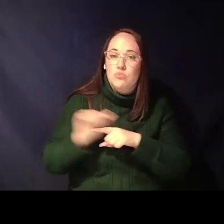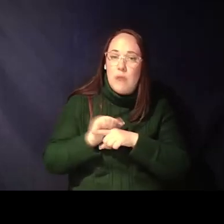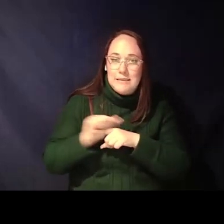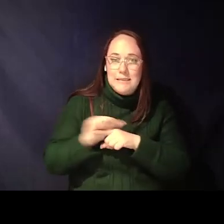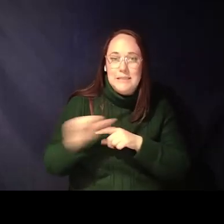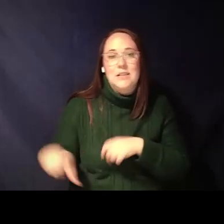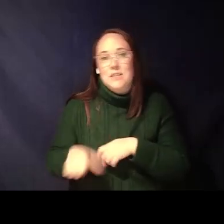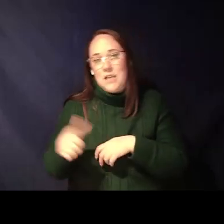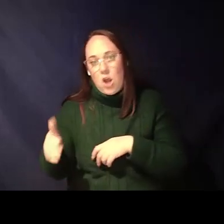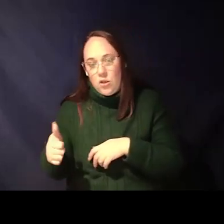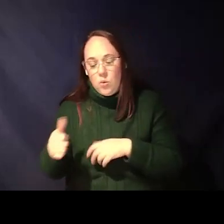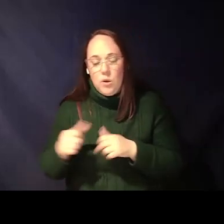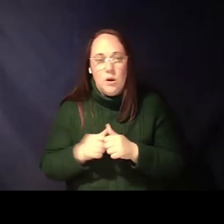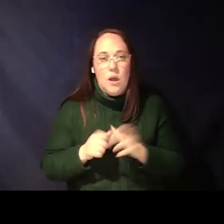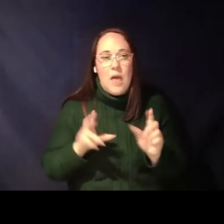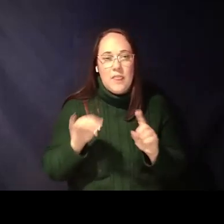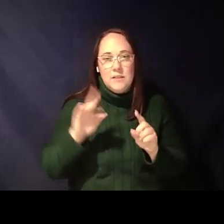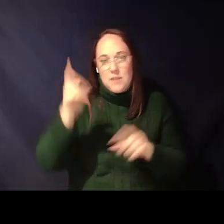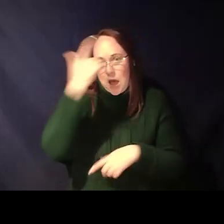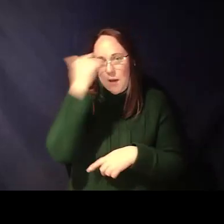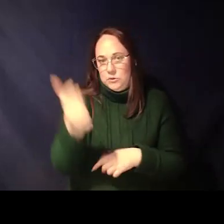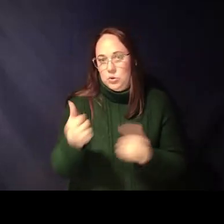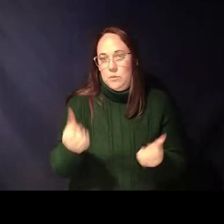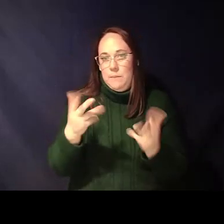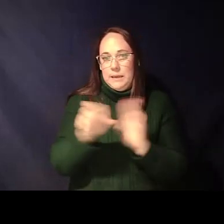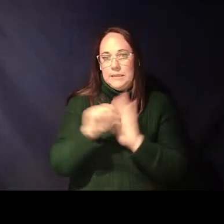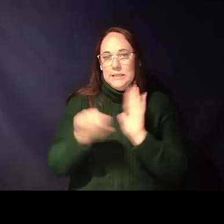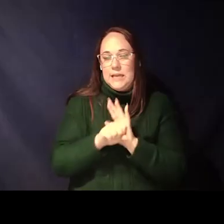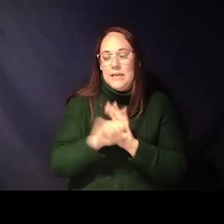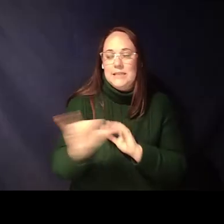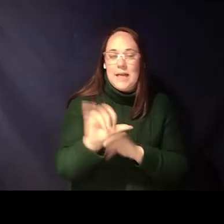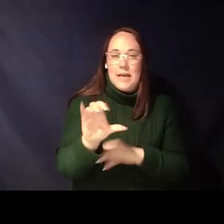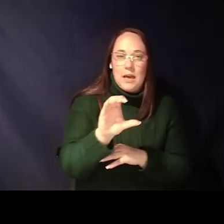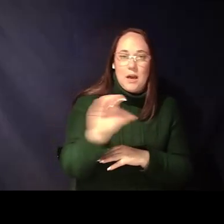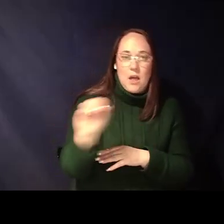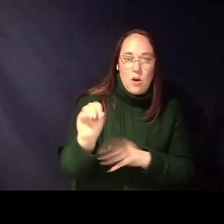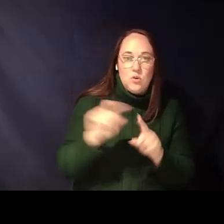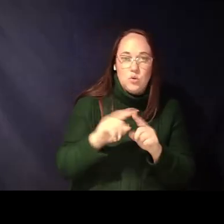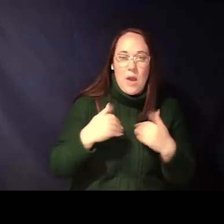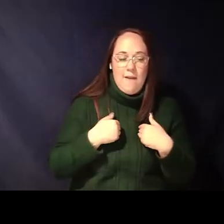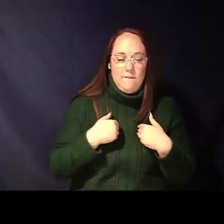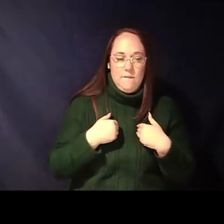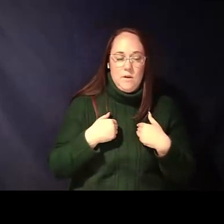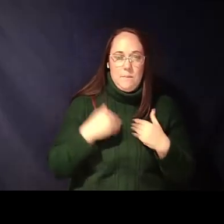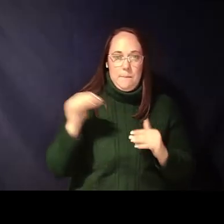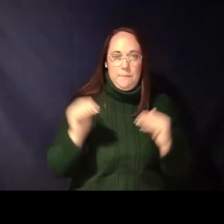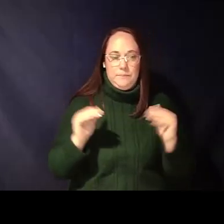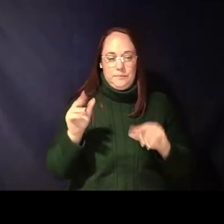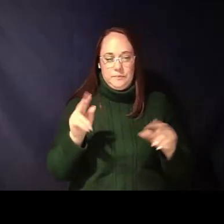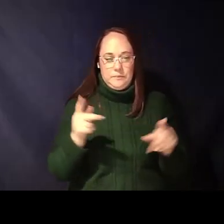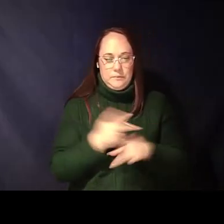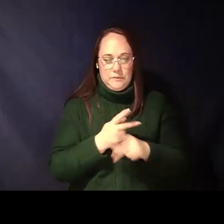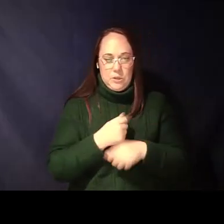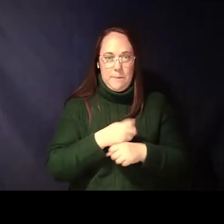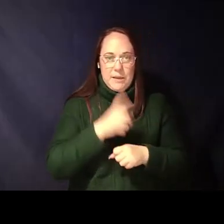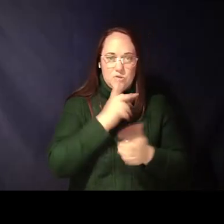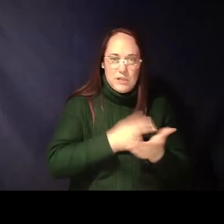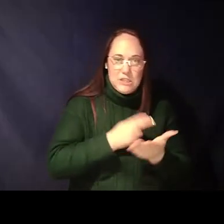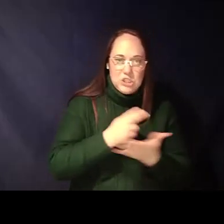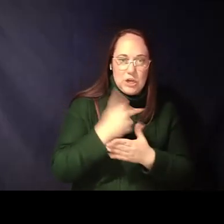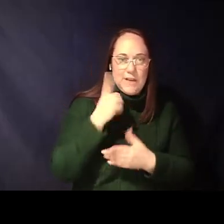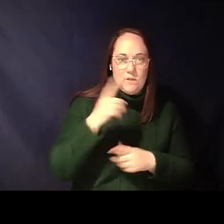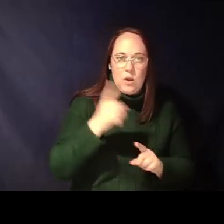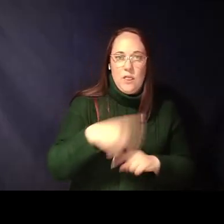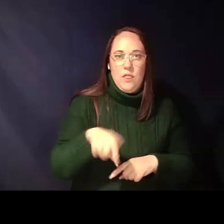And it's up to many states like Colorado to have checks in place to ensure the integrity of